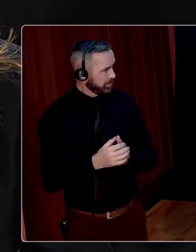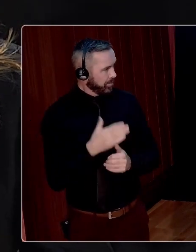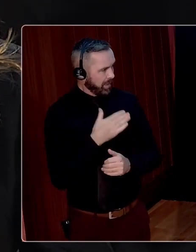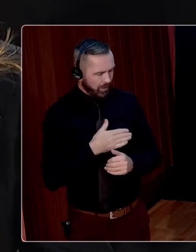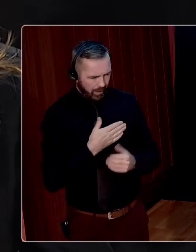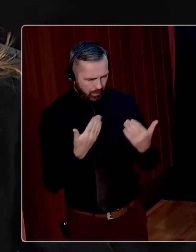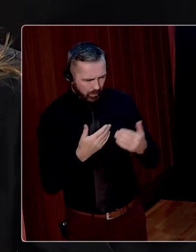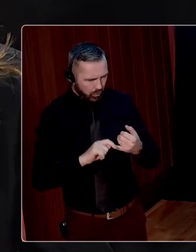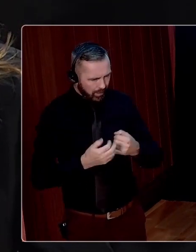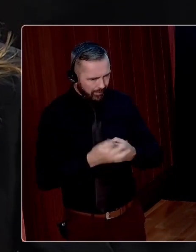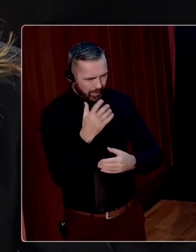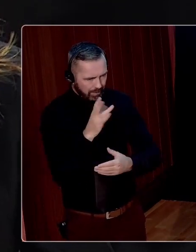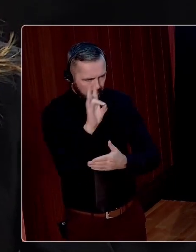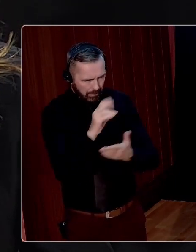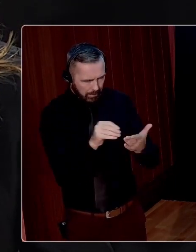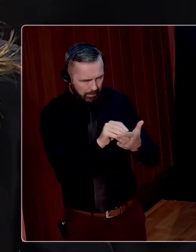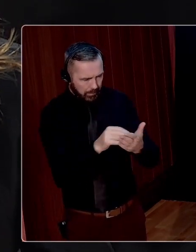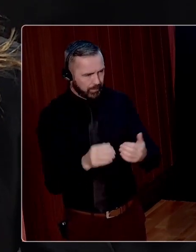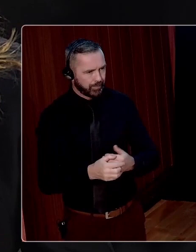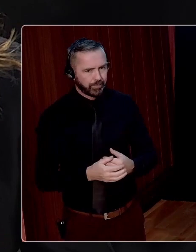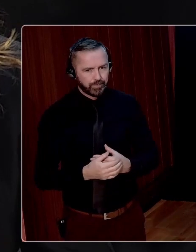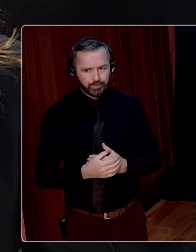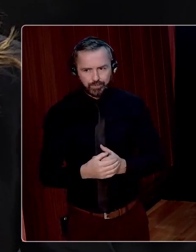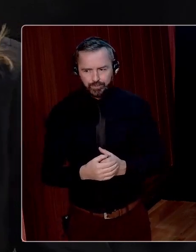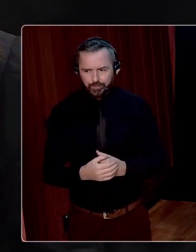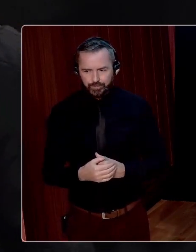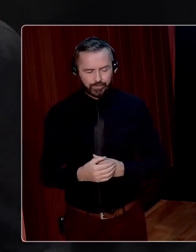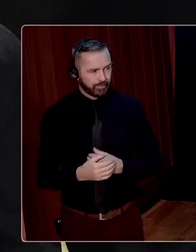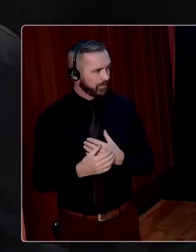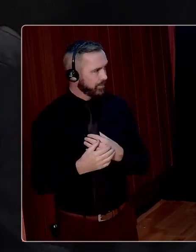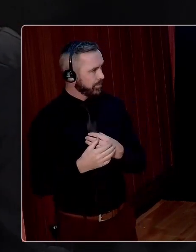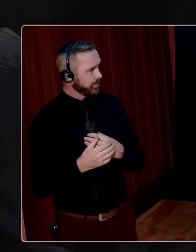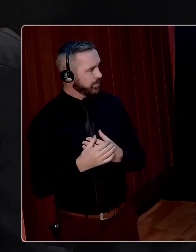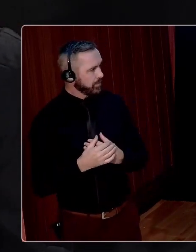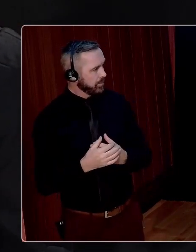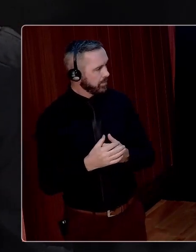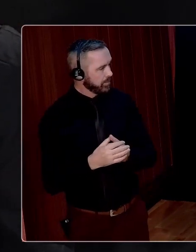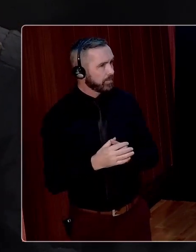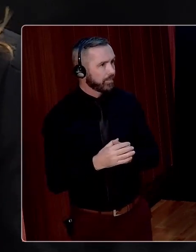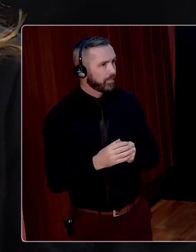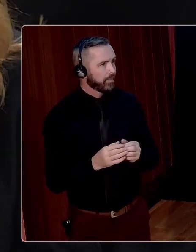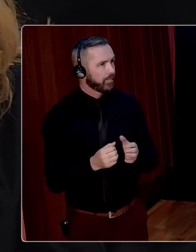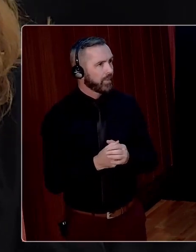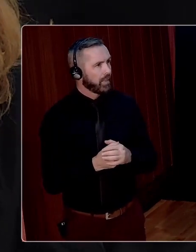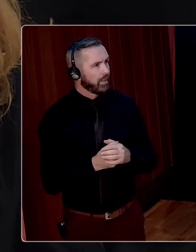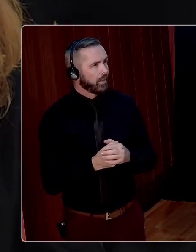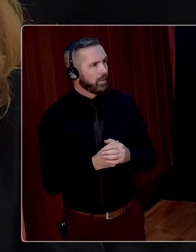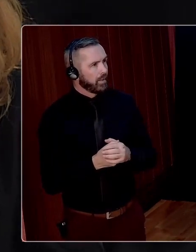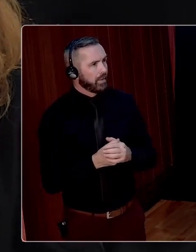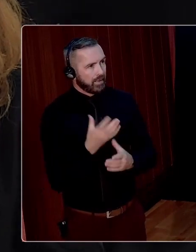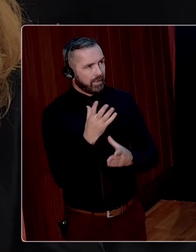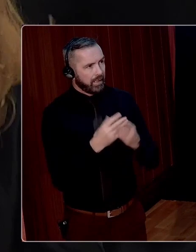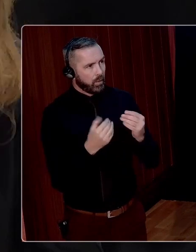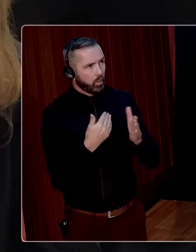sorry now, I'm just trying to find the thing that came in here. It's the thing was what you were saying about what is